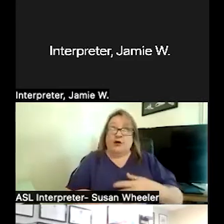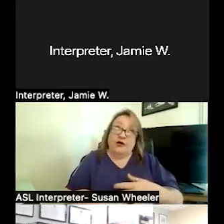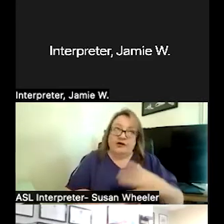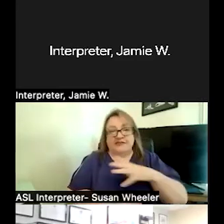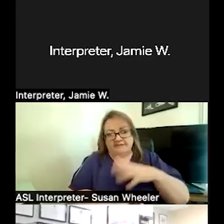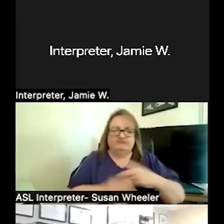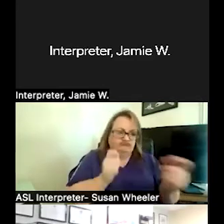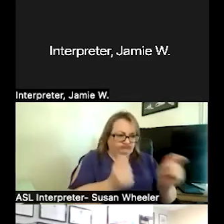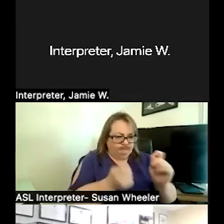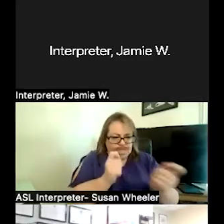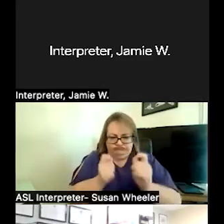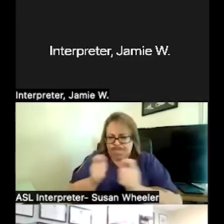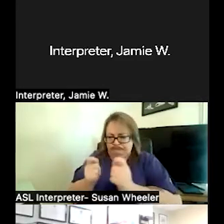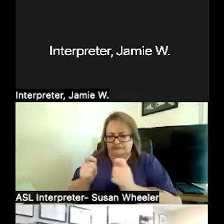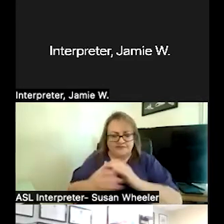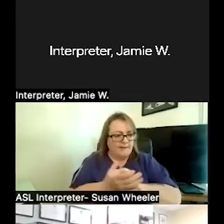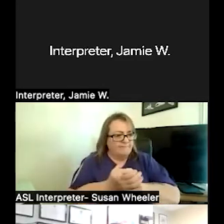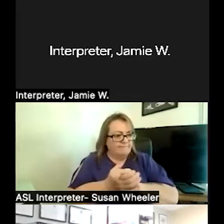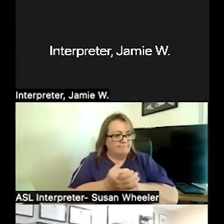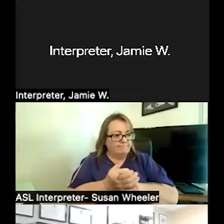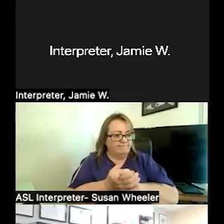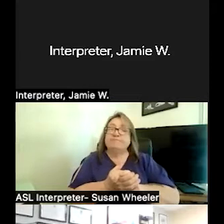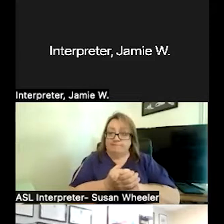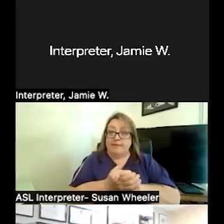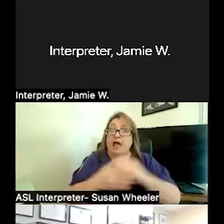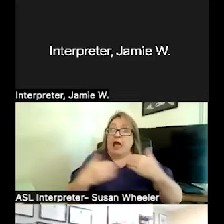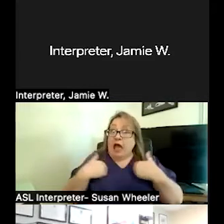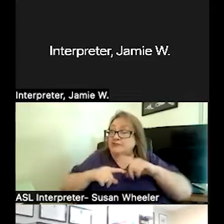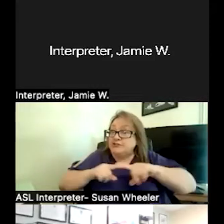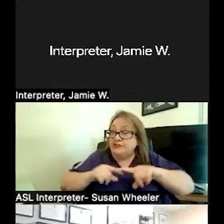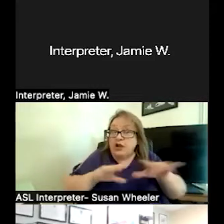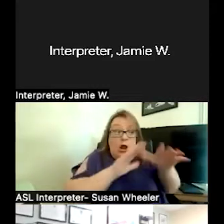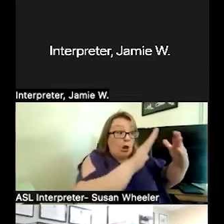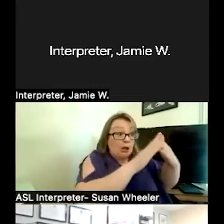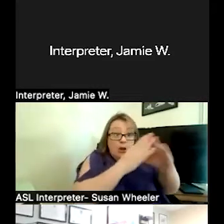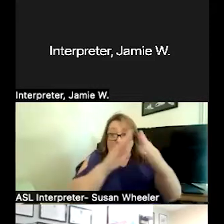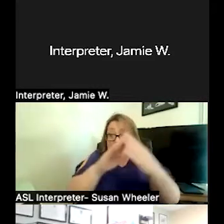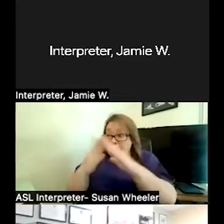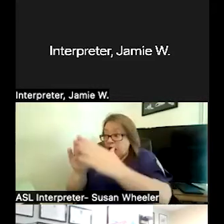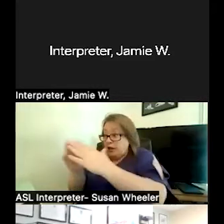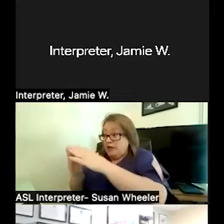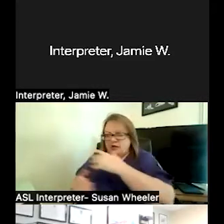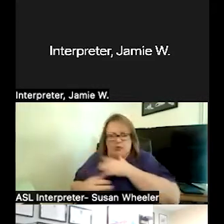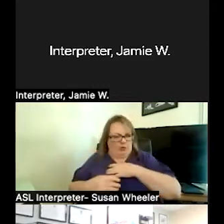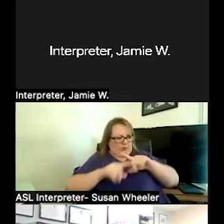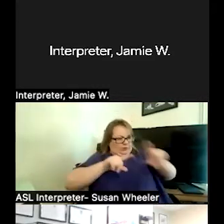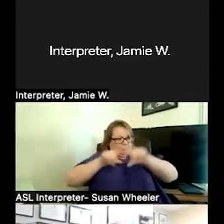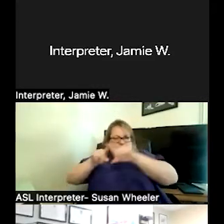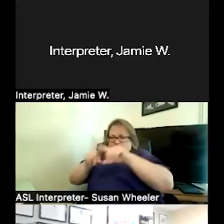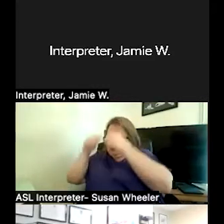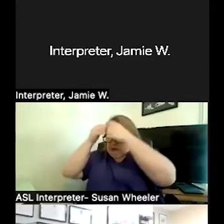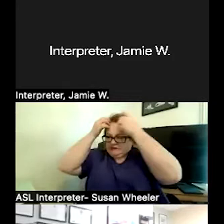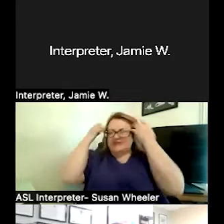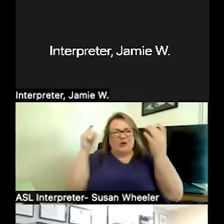different communities, we also needed to come up with a common terminology. And one of the things that we found out is